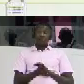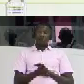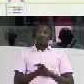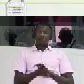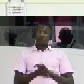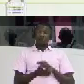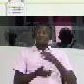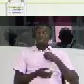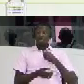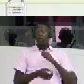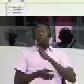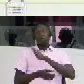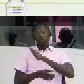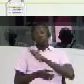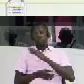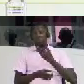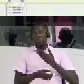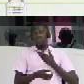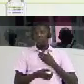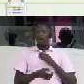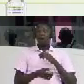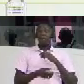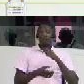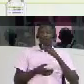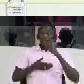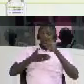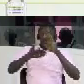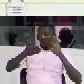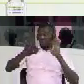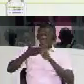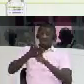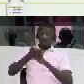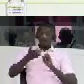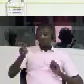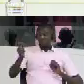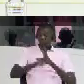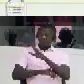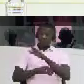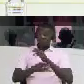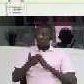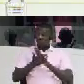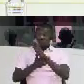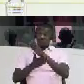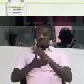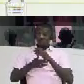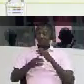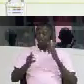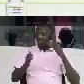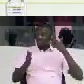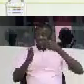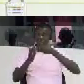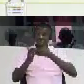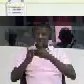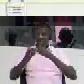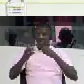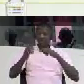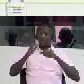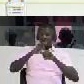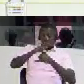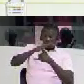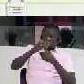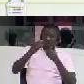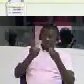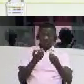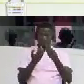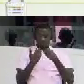man always dama dee am memo bu nga xam ne is passed through to the channel right command mu wàcce si man. there's a memo that used to pass